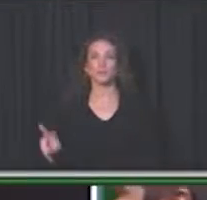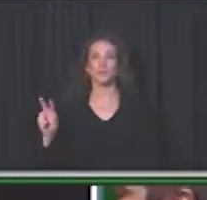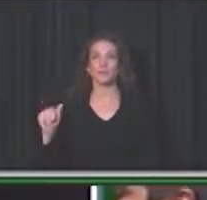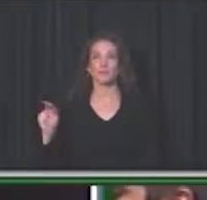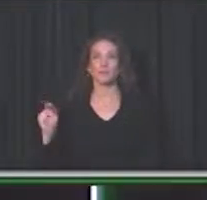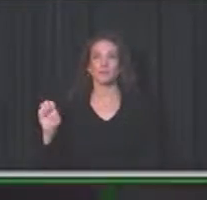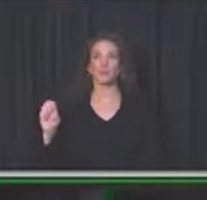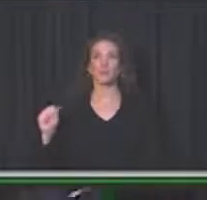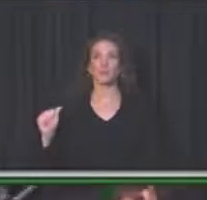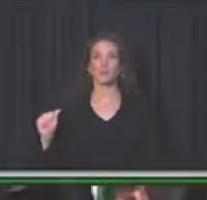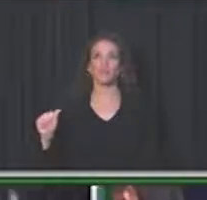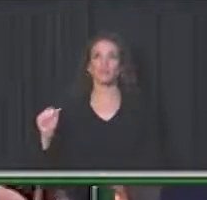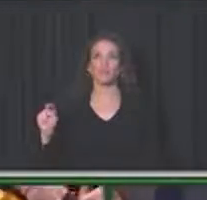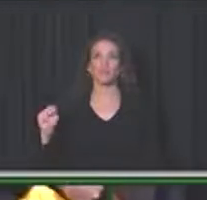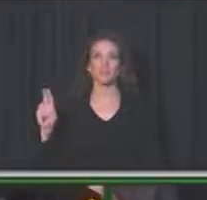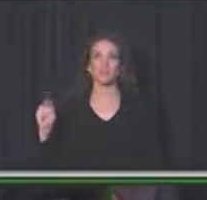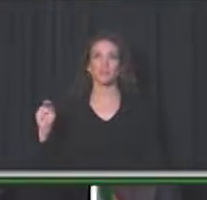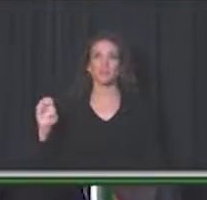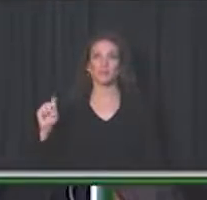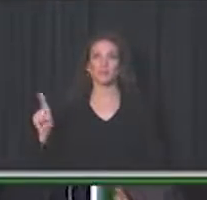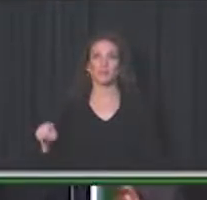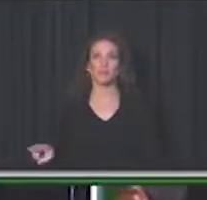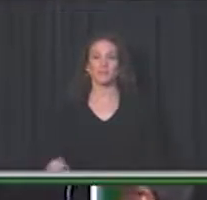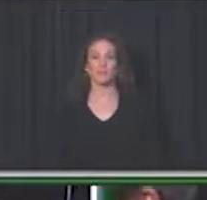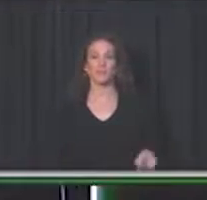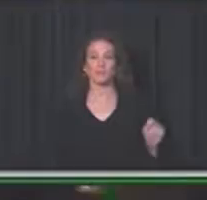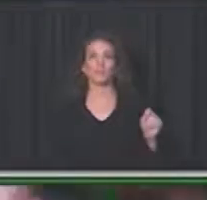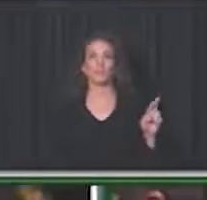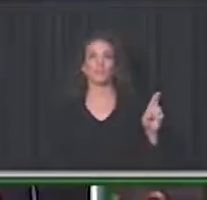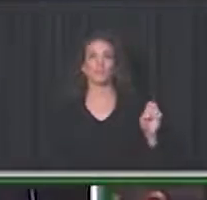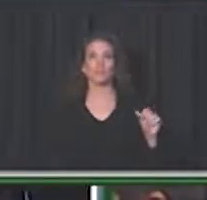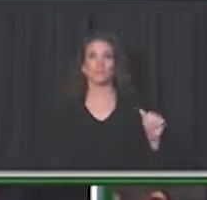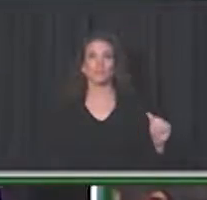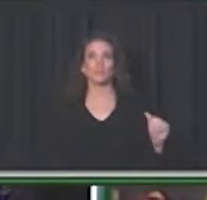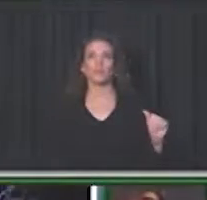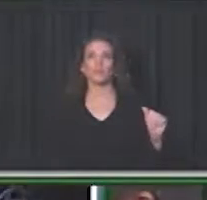Vanessa Nunez. Thorea Ali.